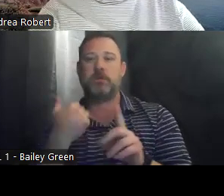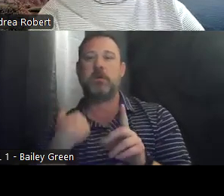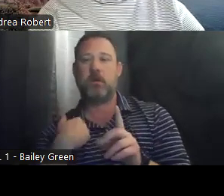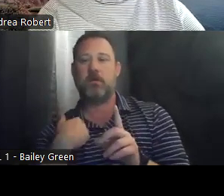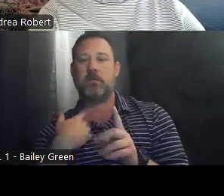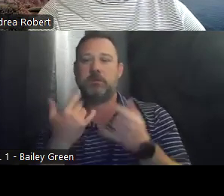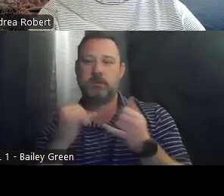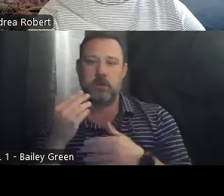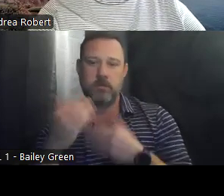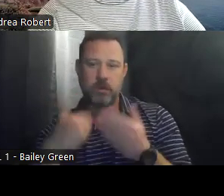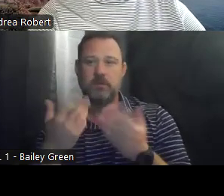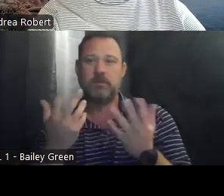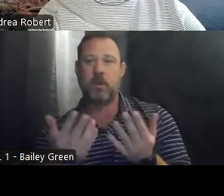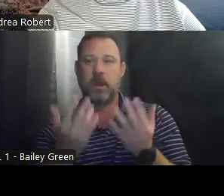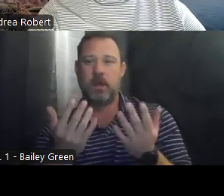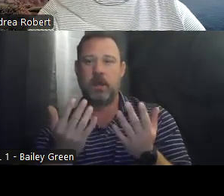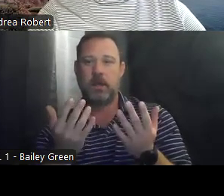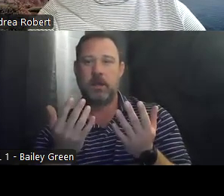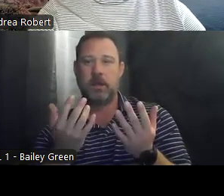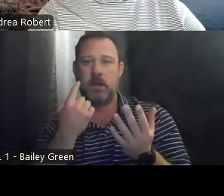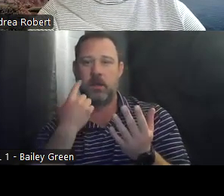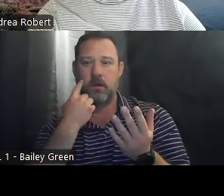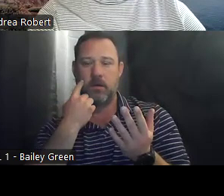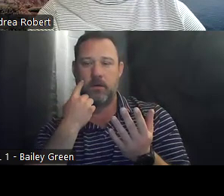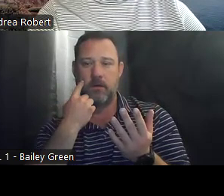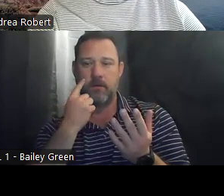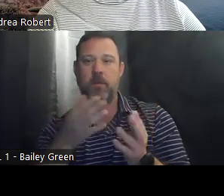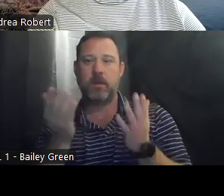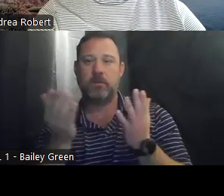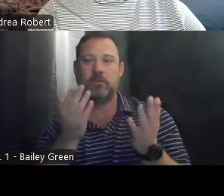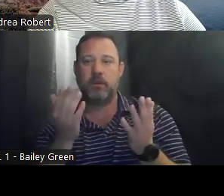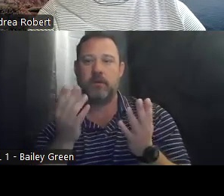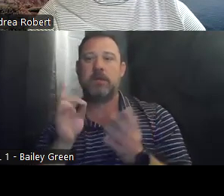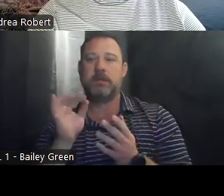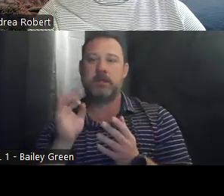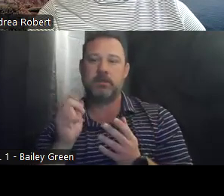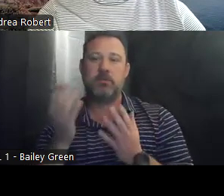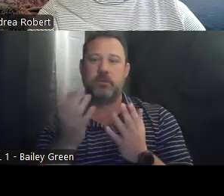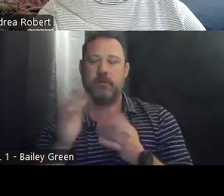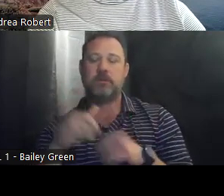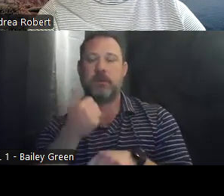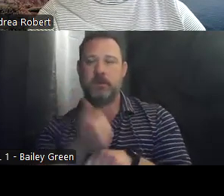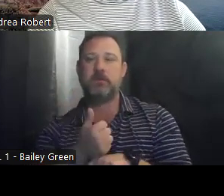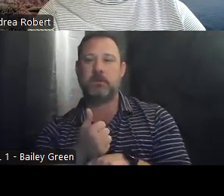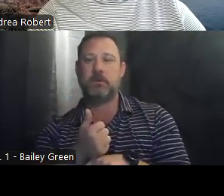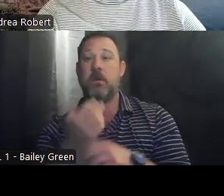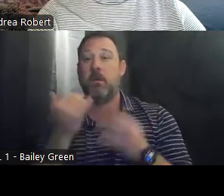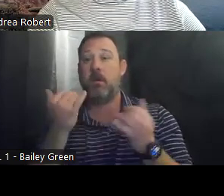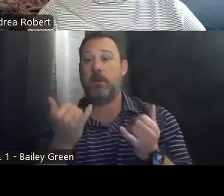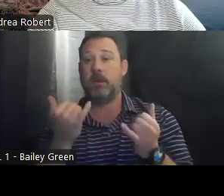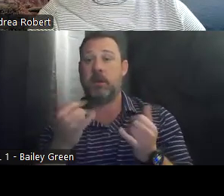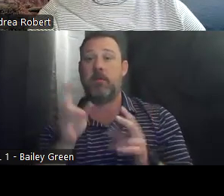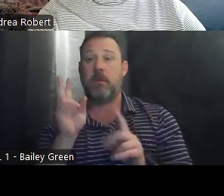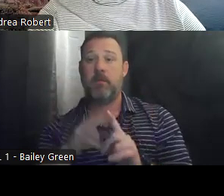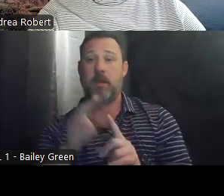are still in the process of waiting for that service, the additional services to be in place. In the meantime, we also applied